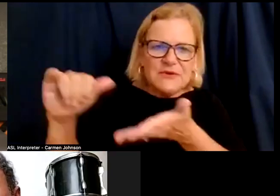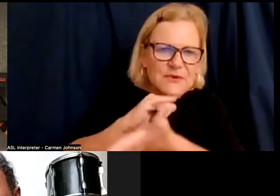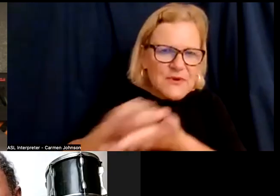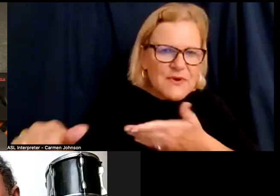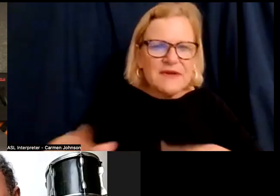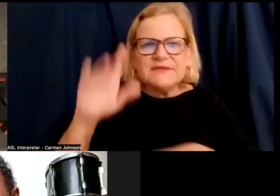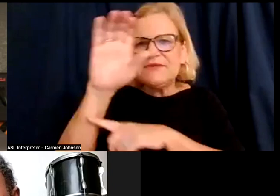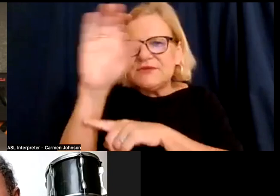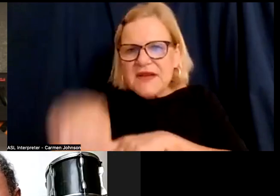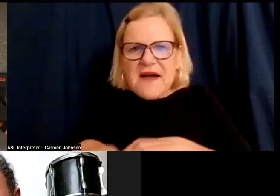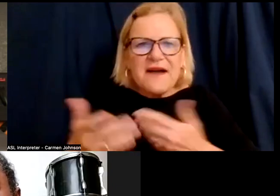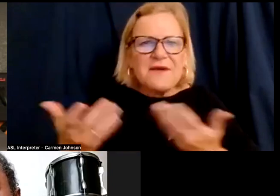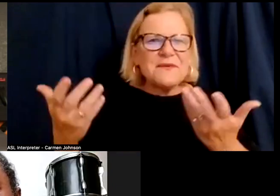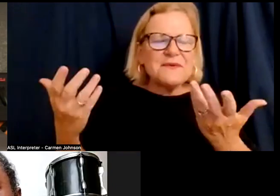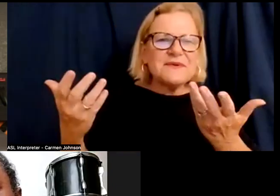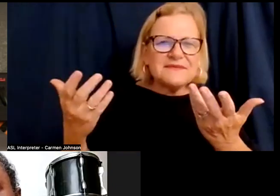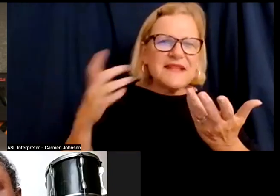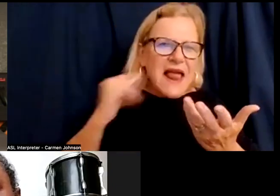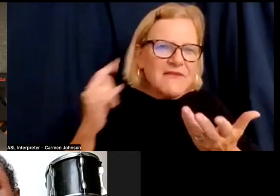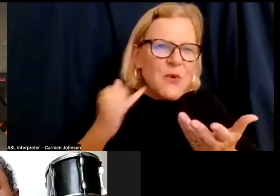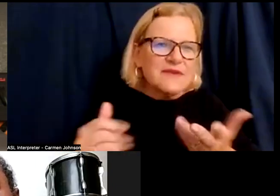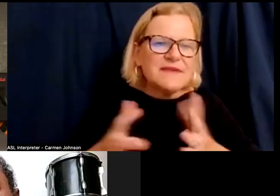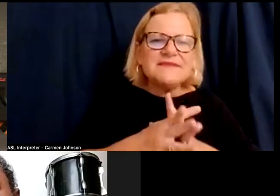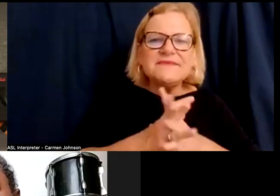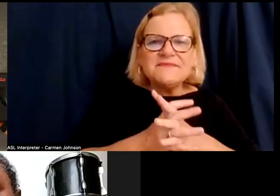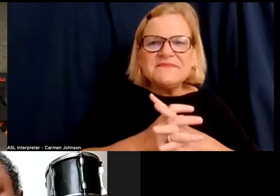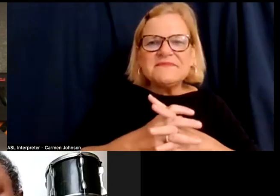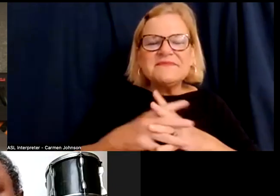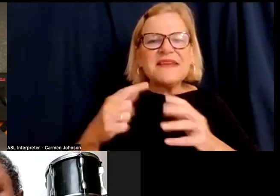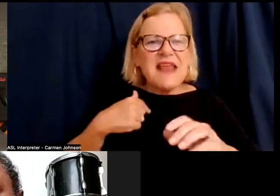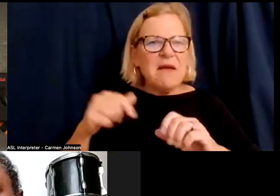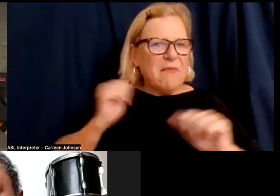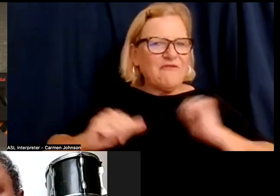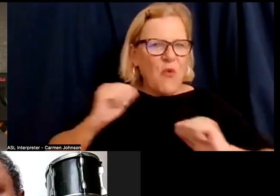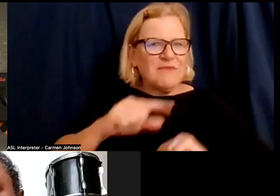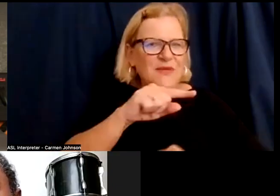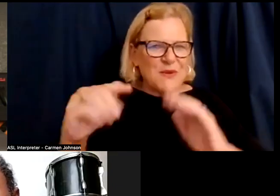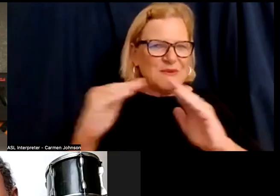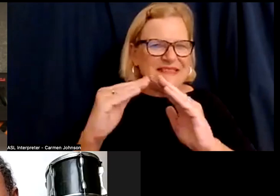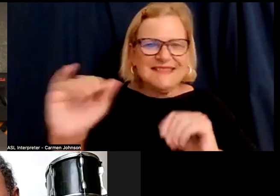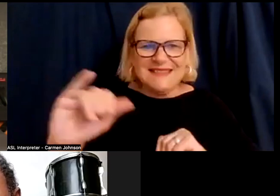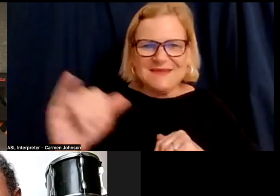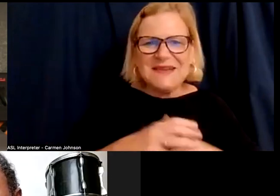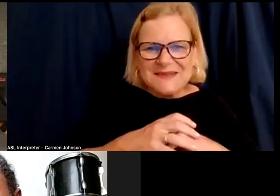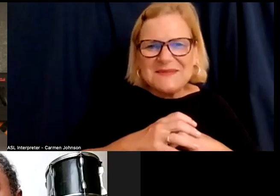in Chicago and California, and I performed in all of those cities as well.